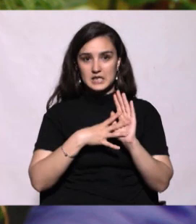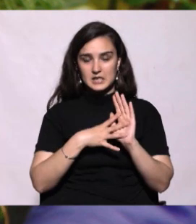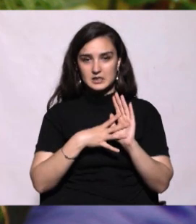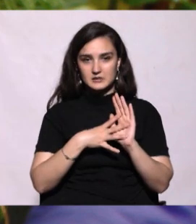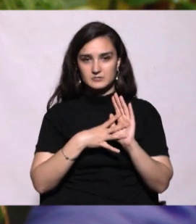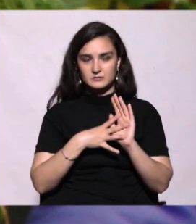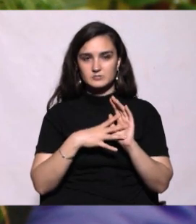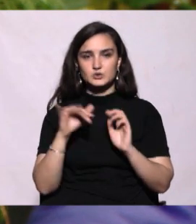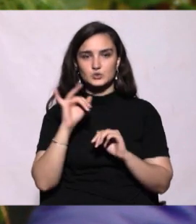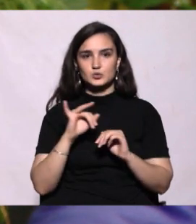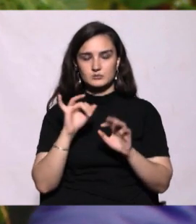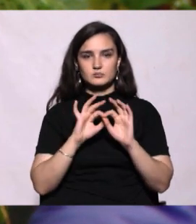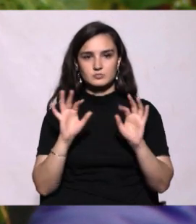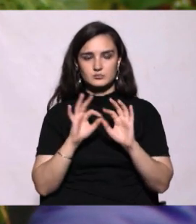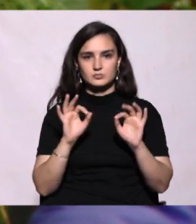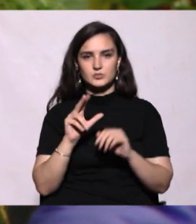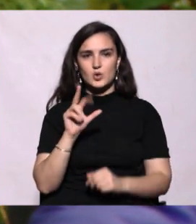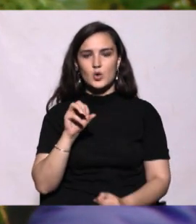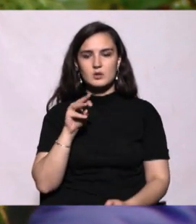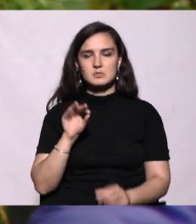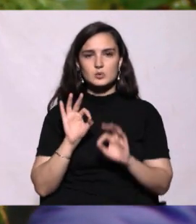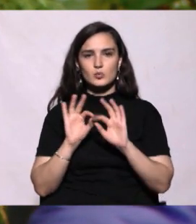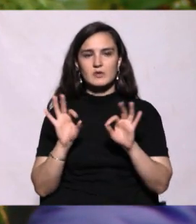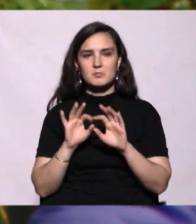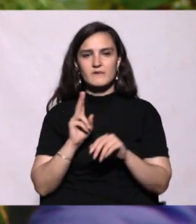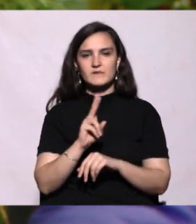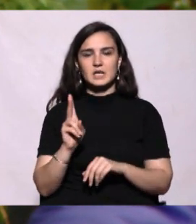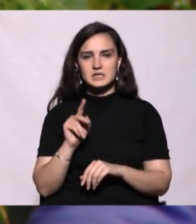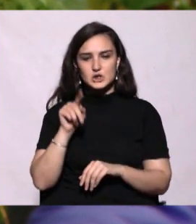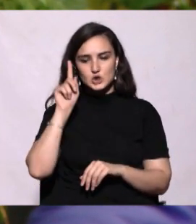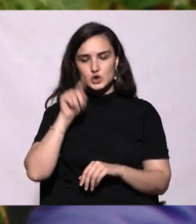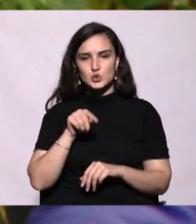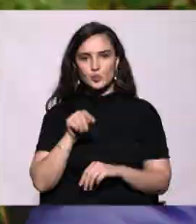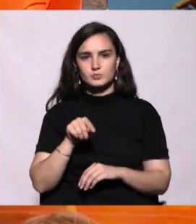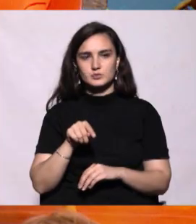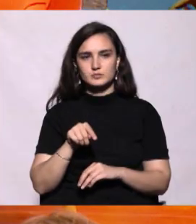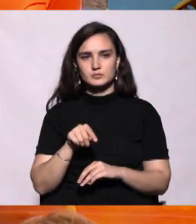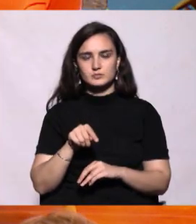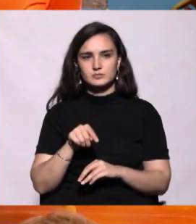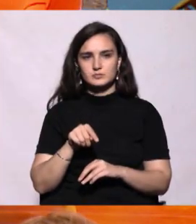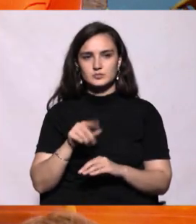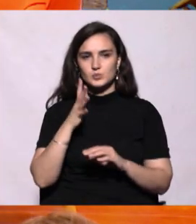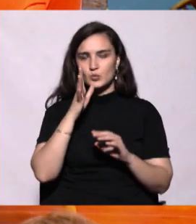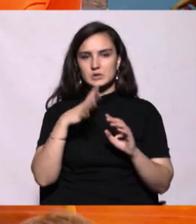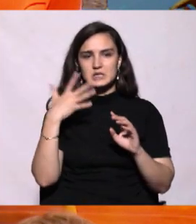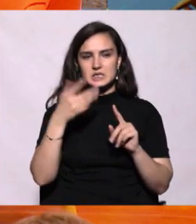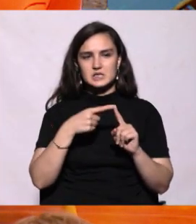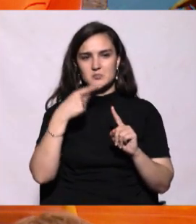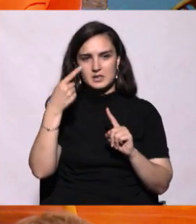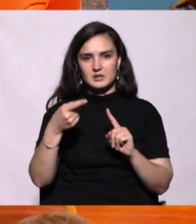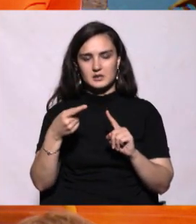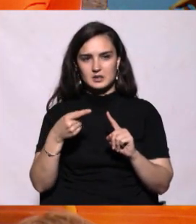at one point in the story, Holmes tells someone that he notes the date 1884, and it's 5 years prior to the story,